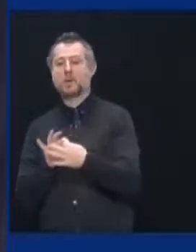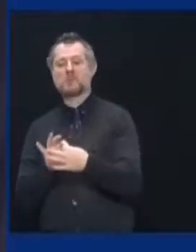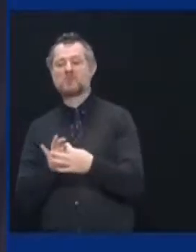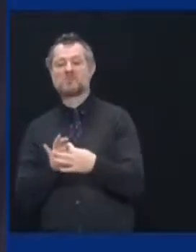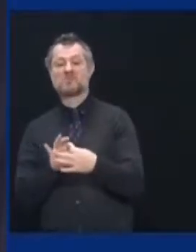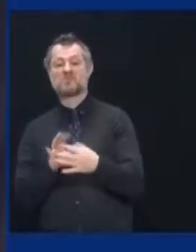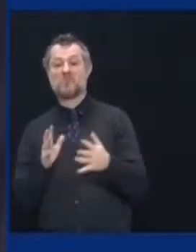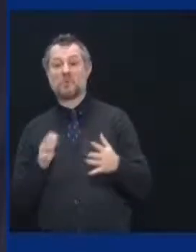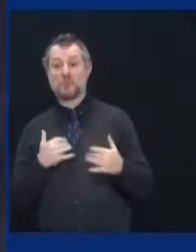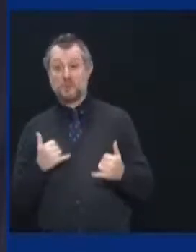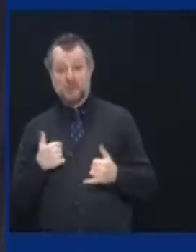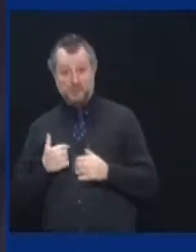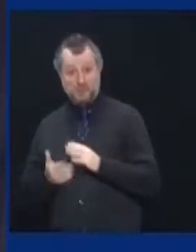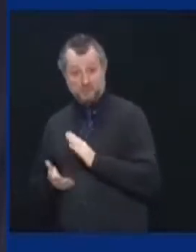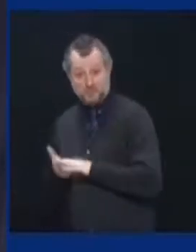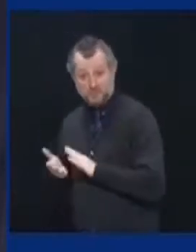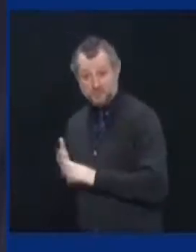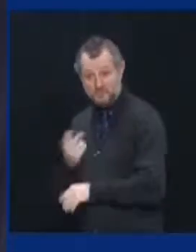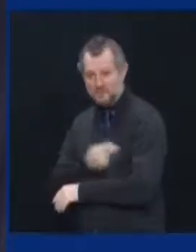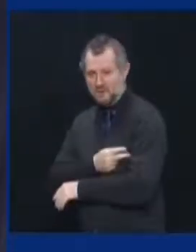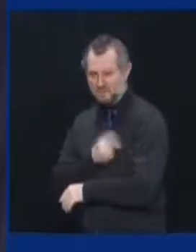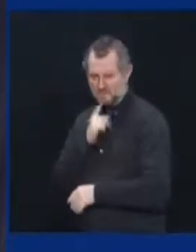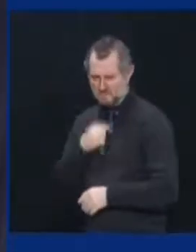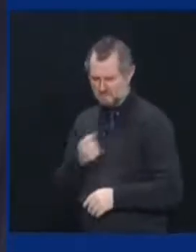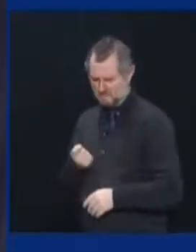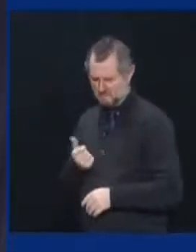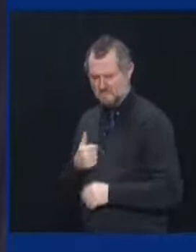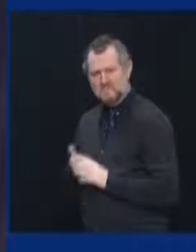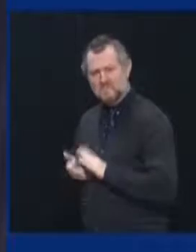vaccination sites like Jones Beach, but there's only like 10 of them or something.